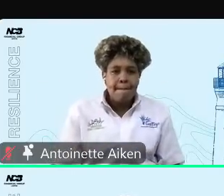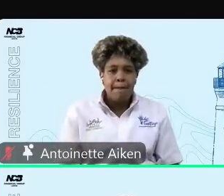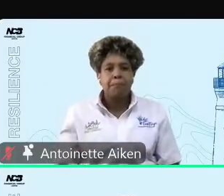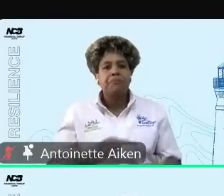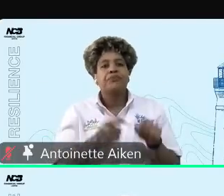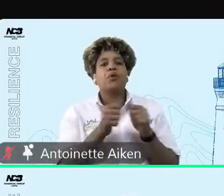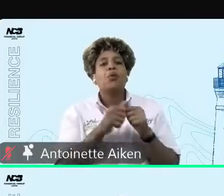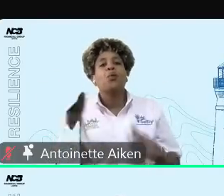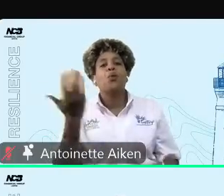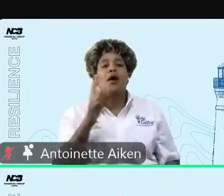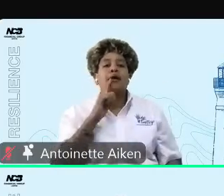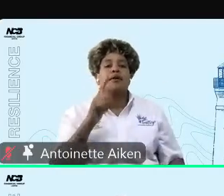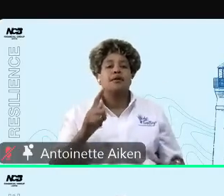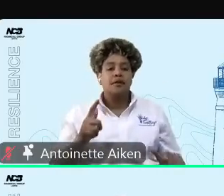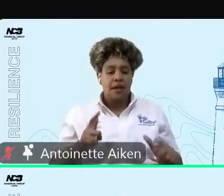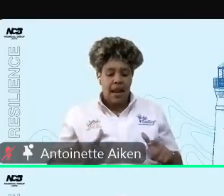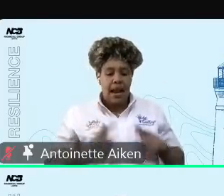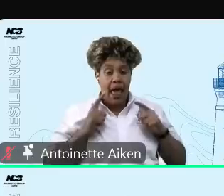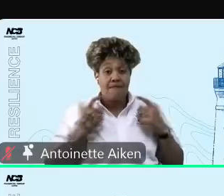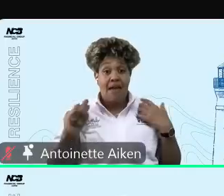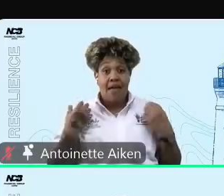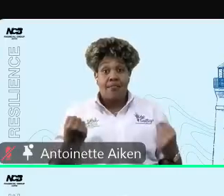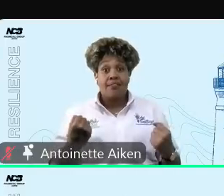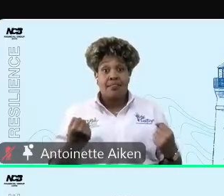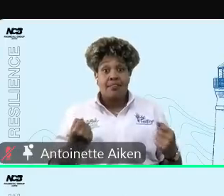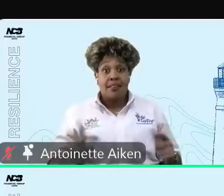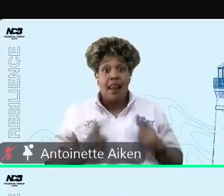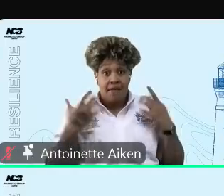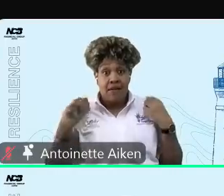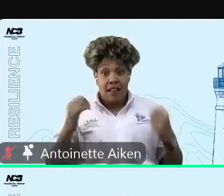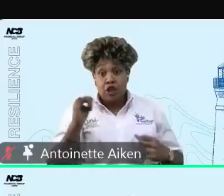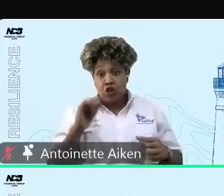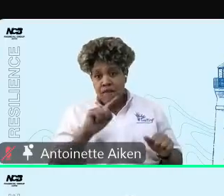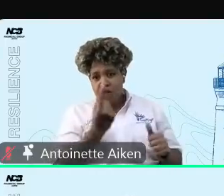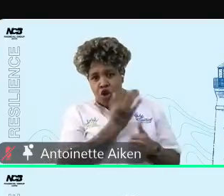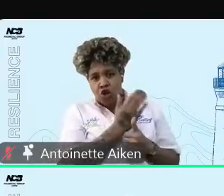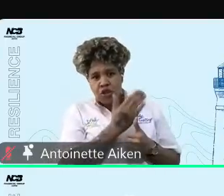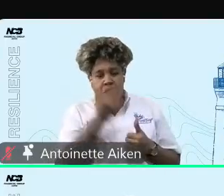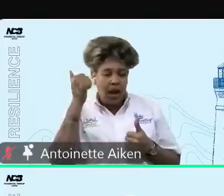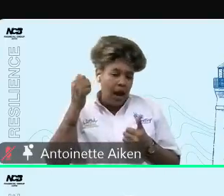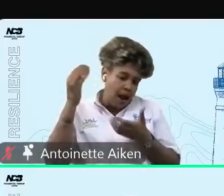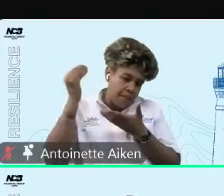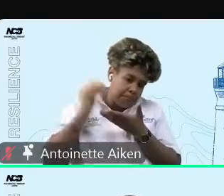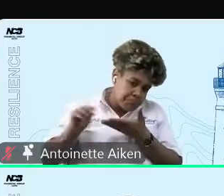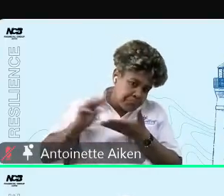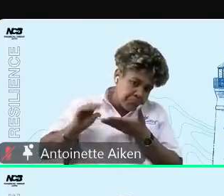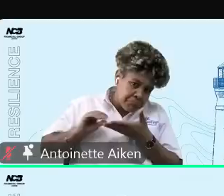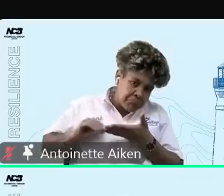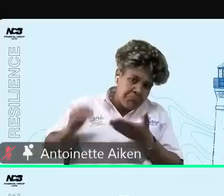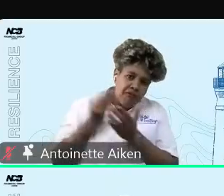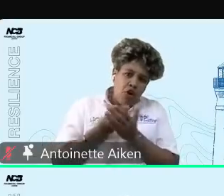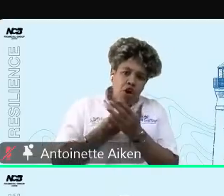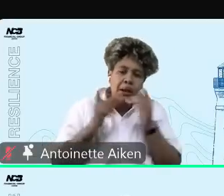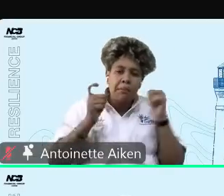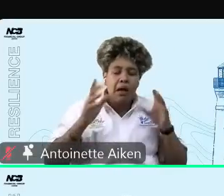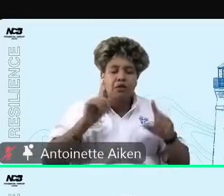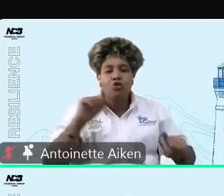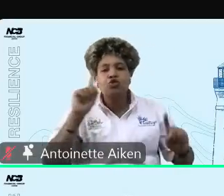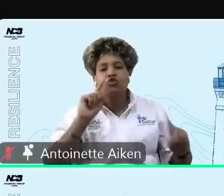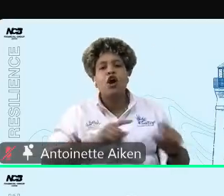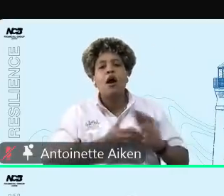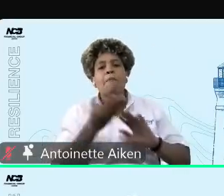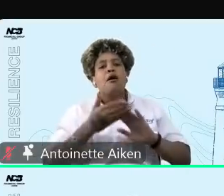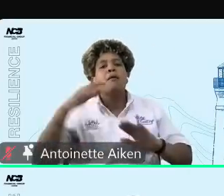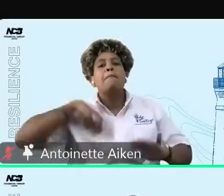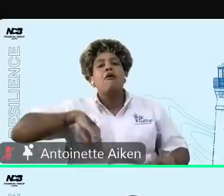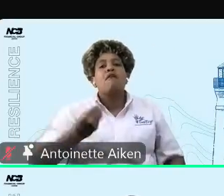starting with the life and health insurance and pension fund management segment, which reported operating profit